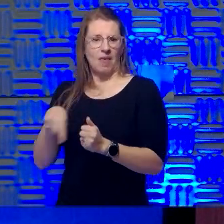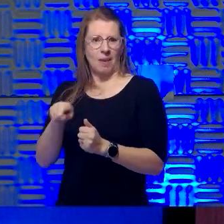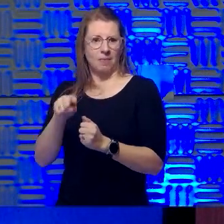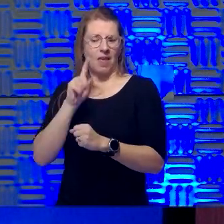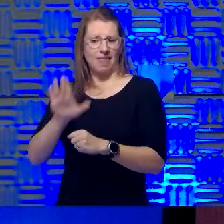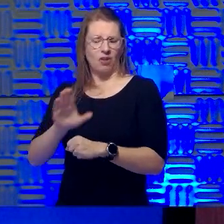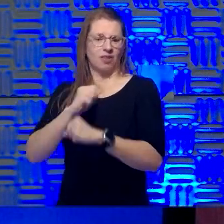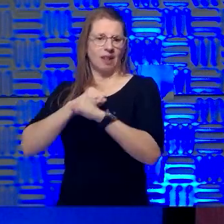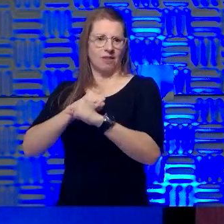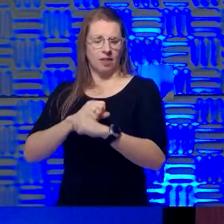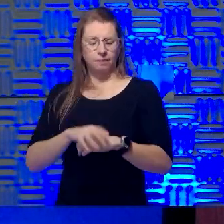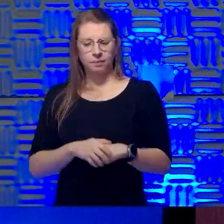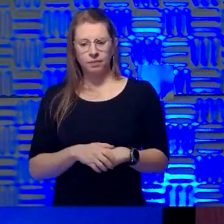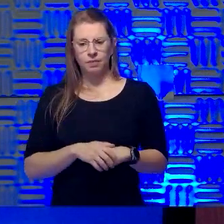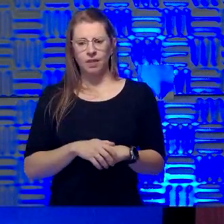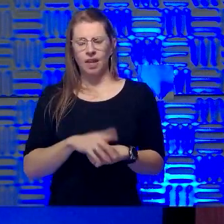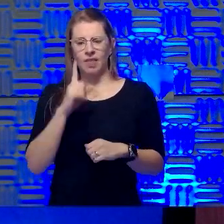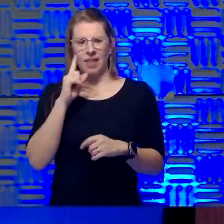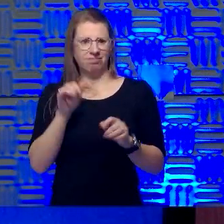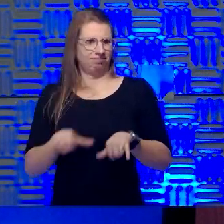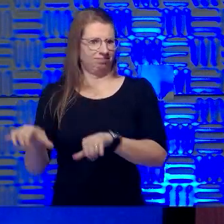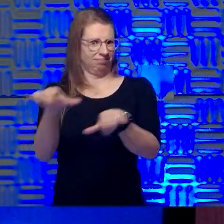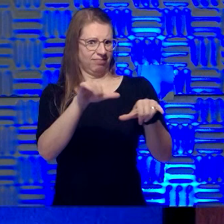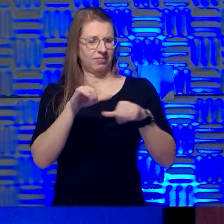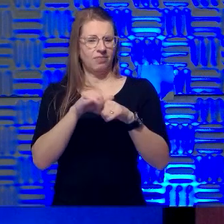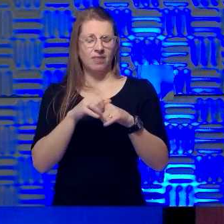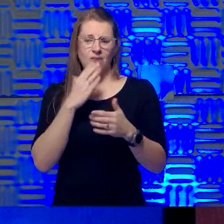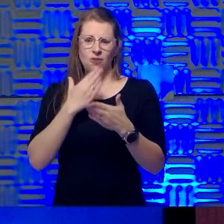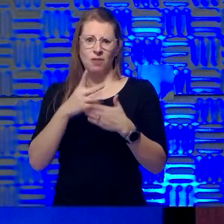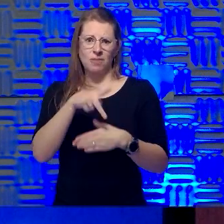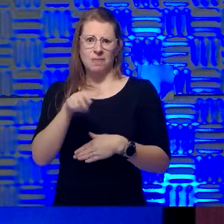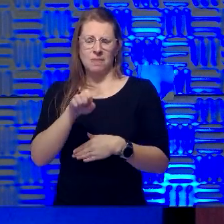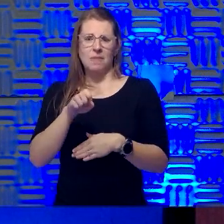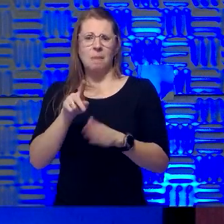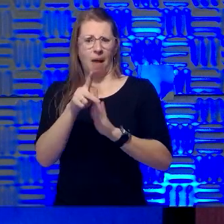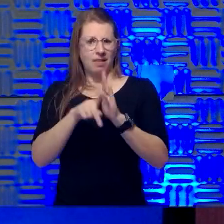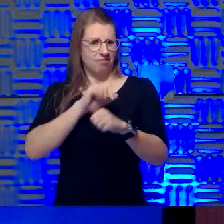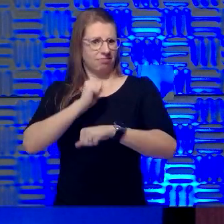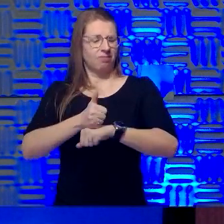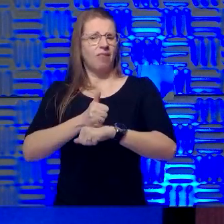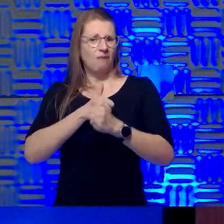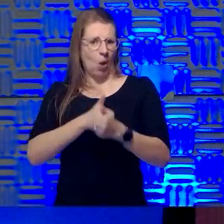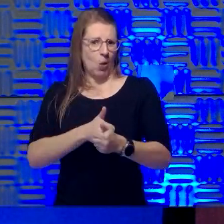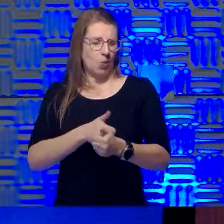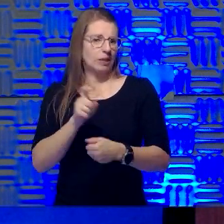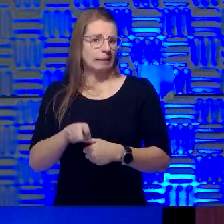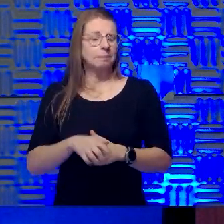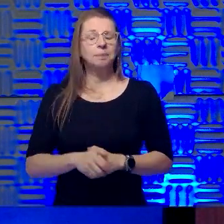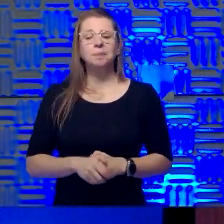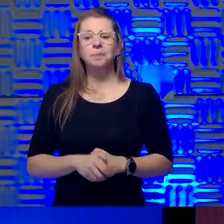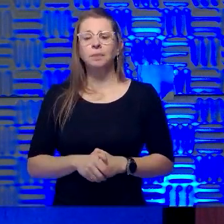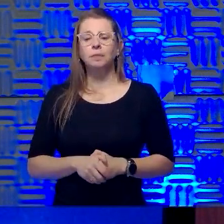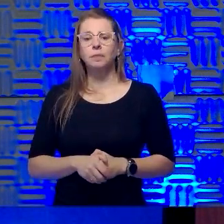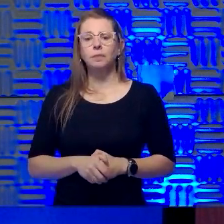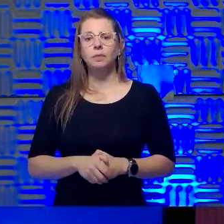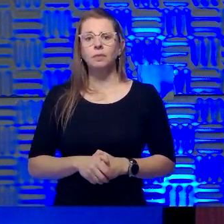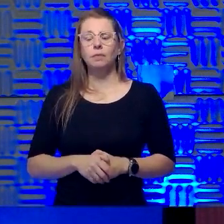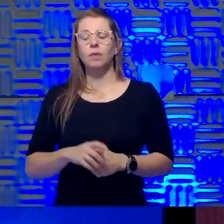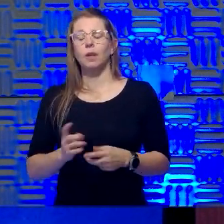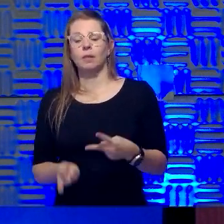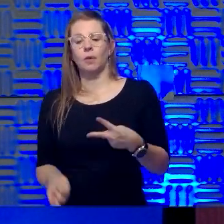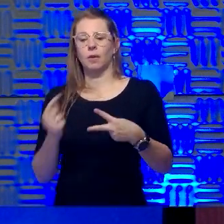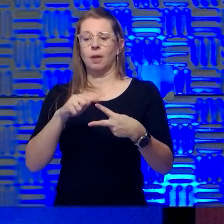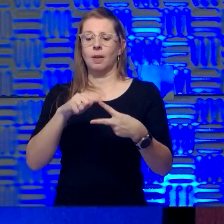be the real deal. It's about having really good PPE policies in place. So, okay, now let's get back to grandmother